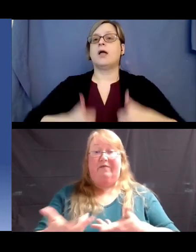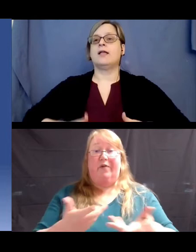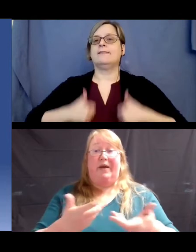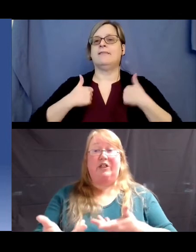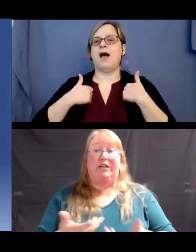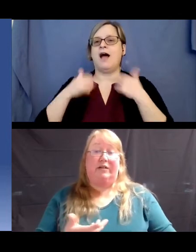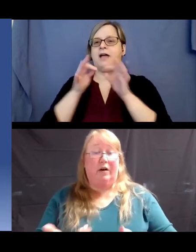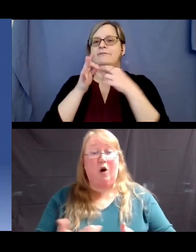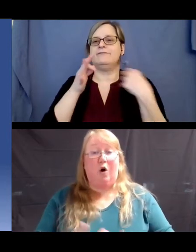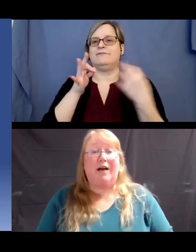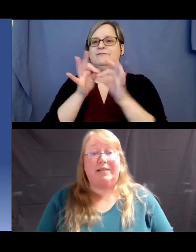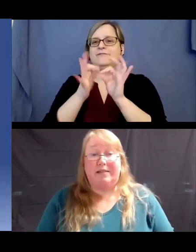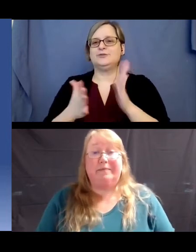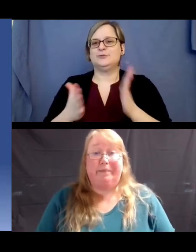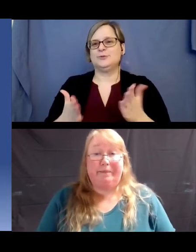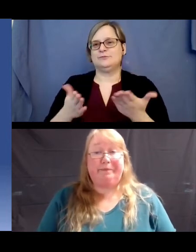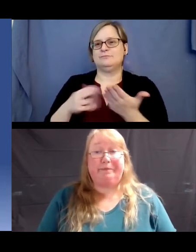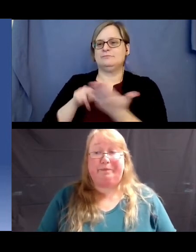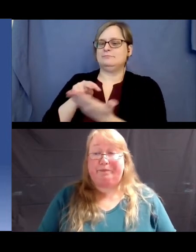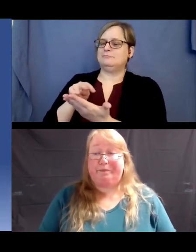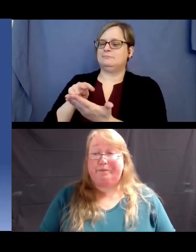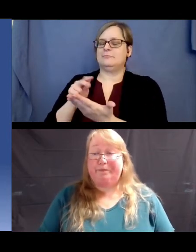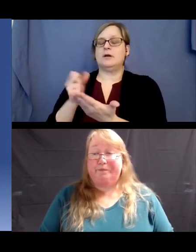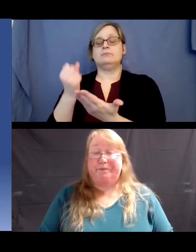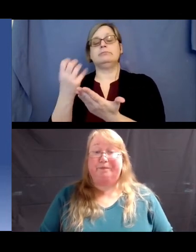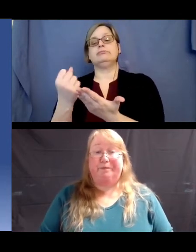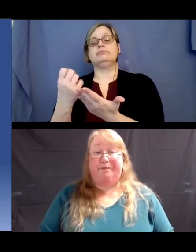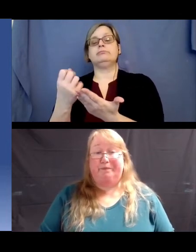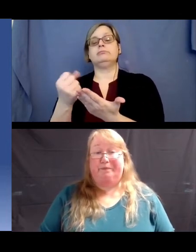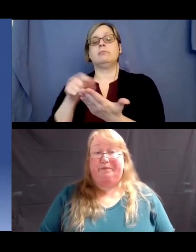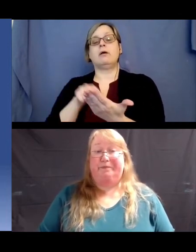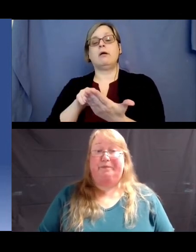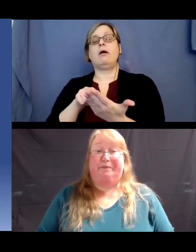that information across.